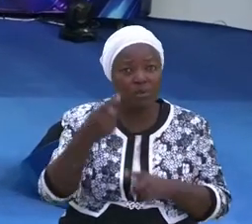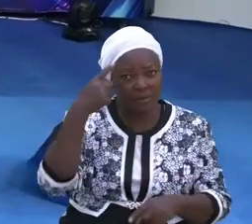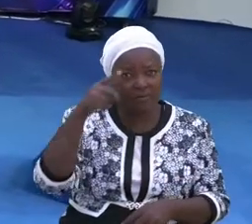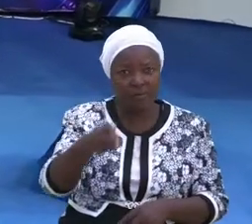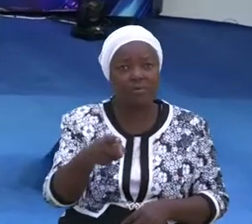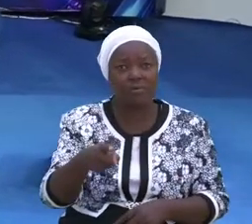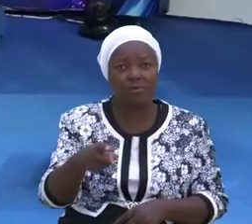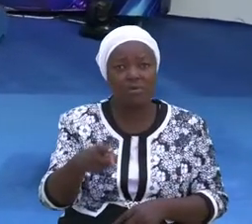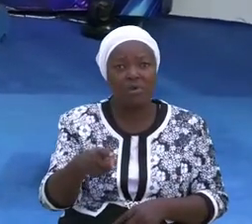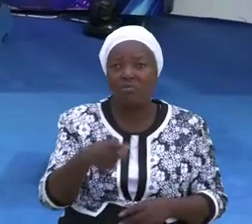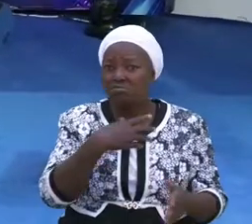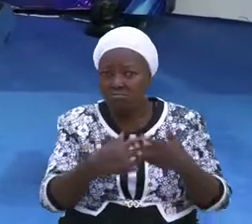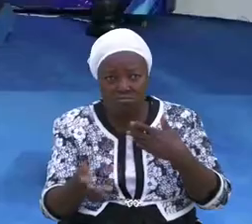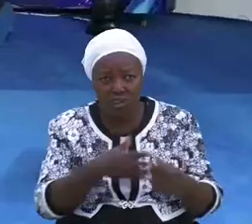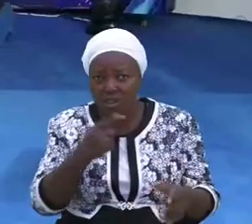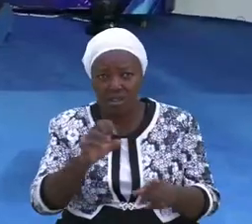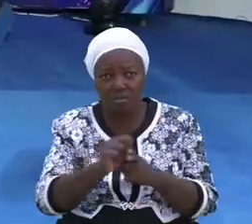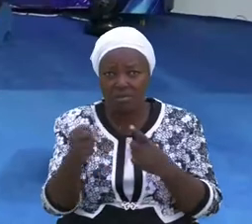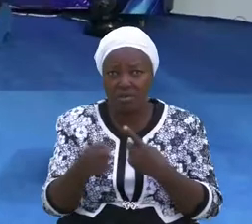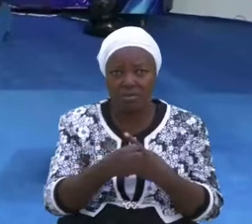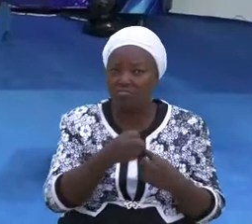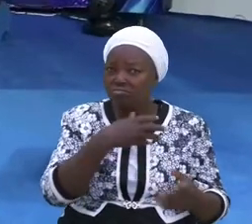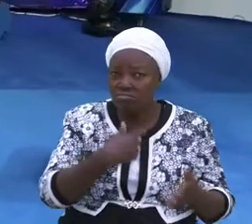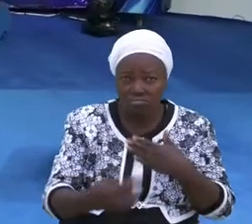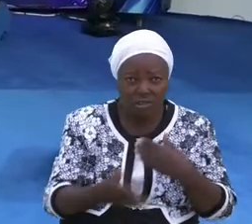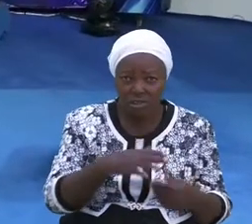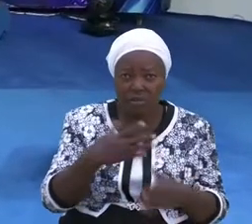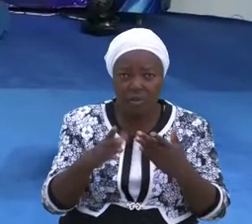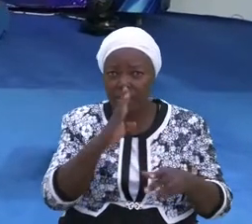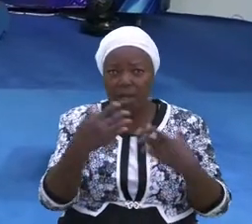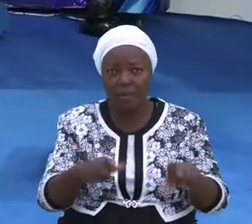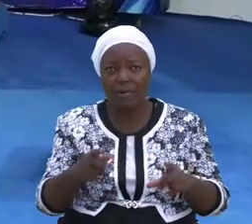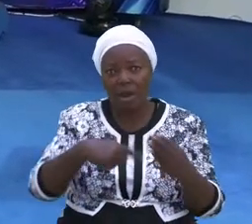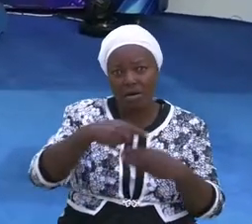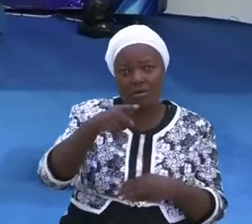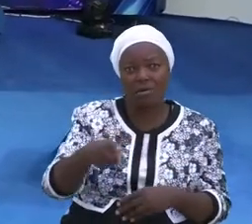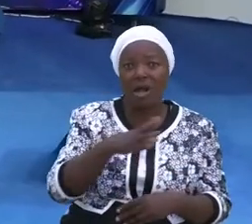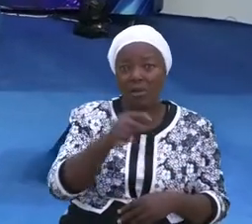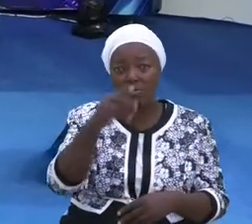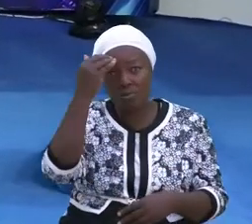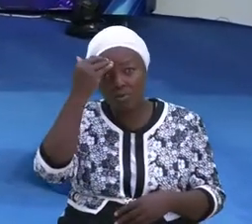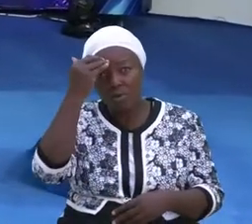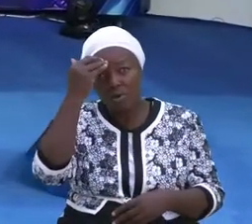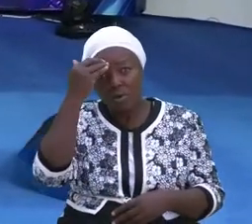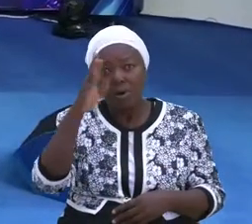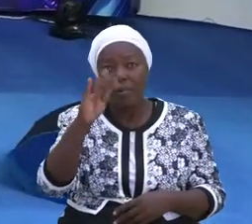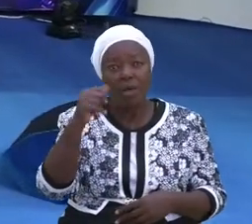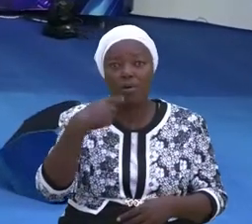Whatever the situation, whatever may be happening around you, and you know, by those stripes, I